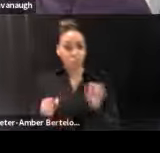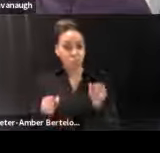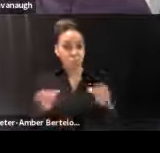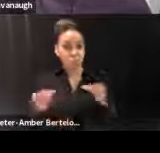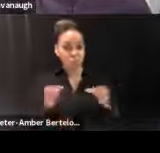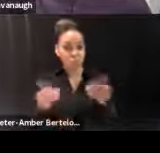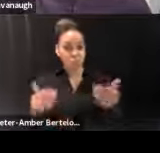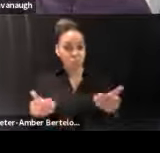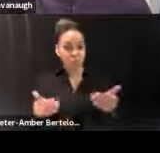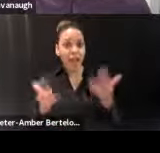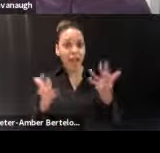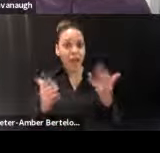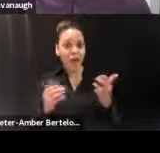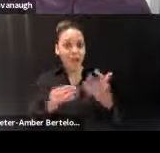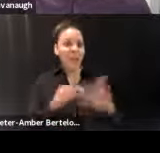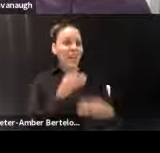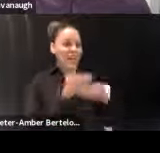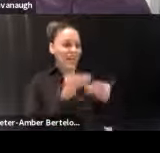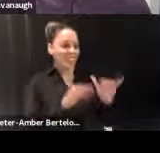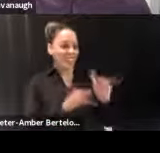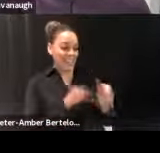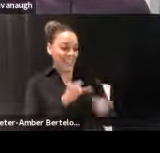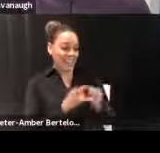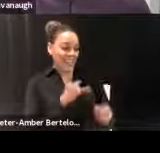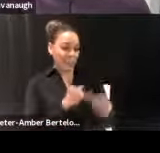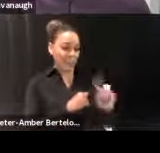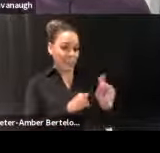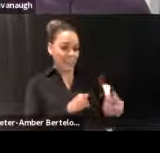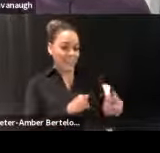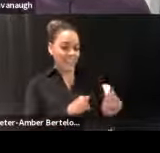I was going to bring it as a last question, actually,